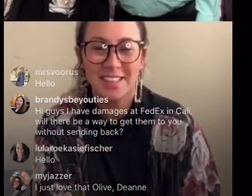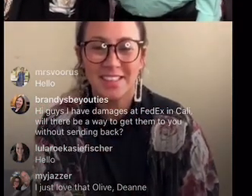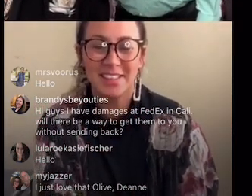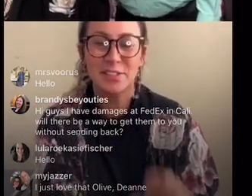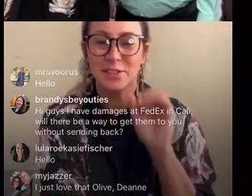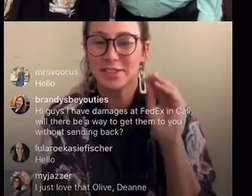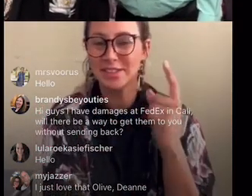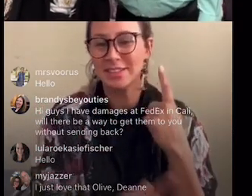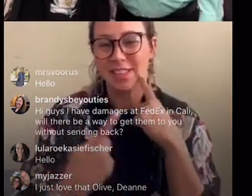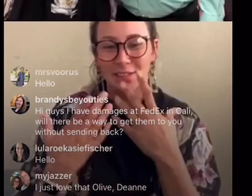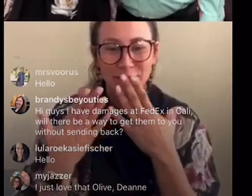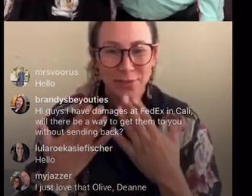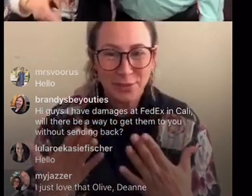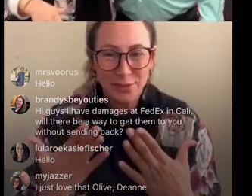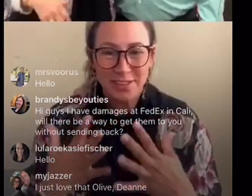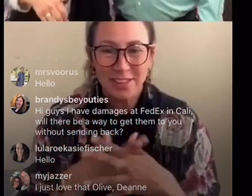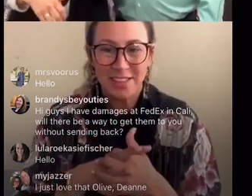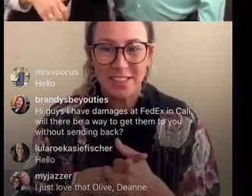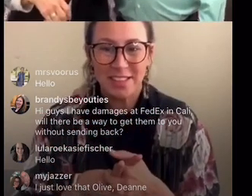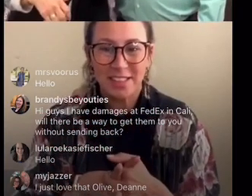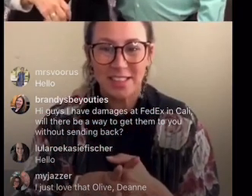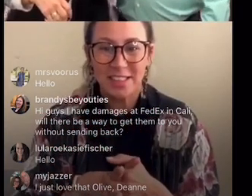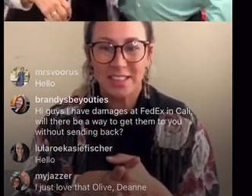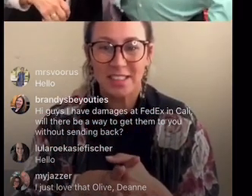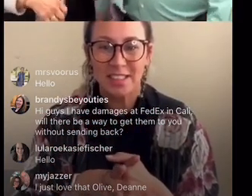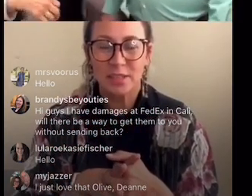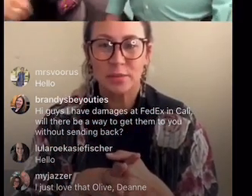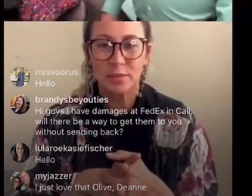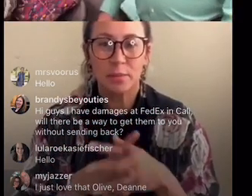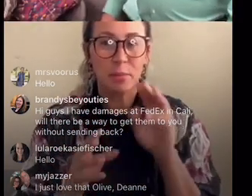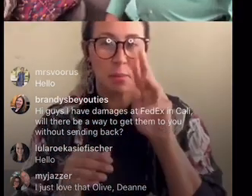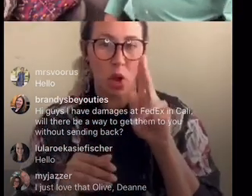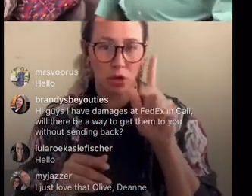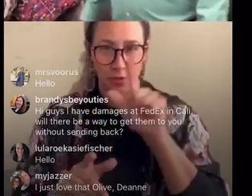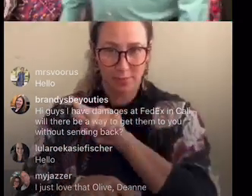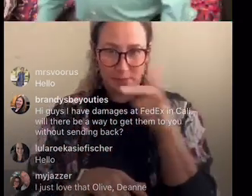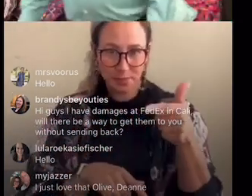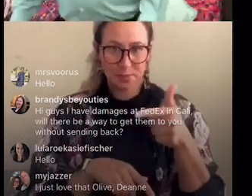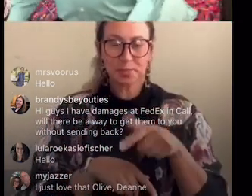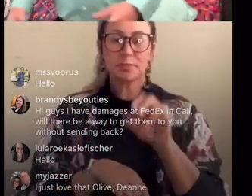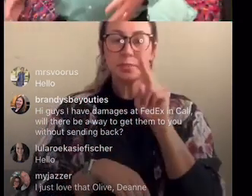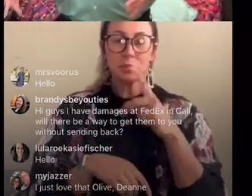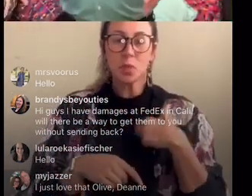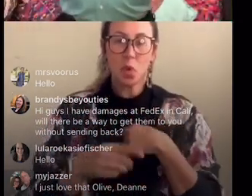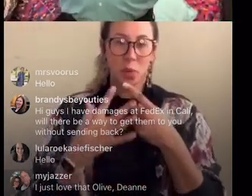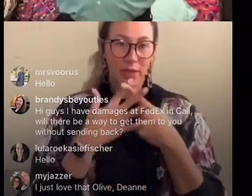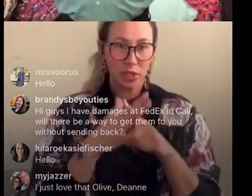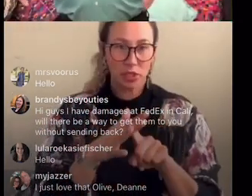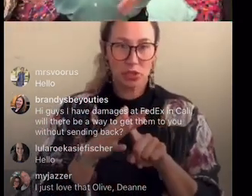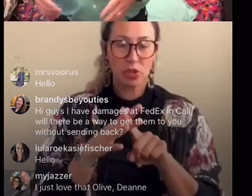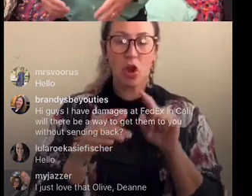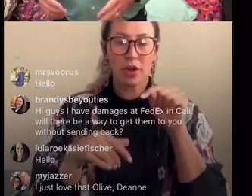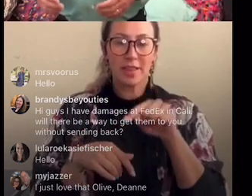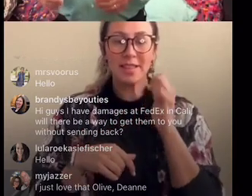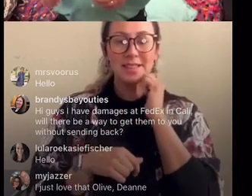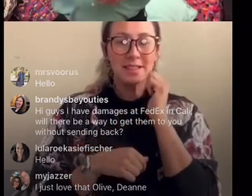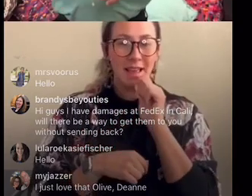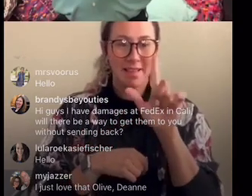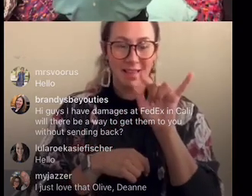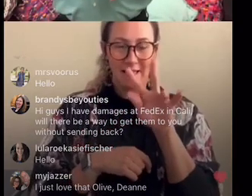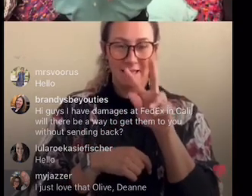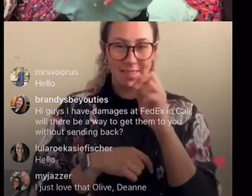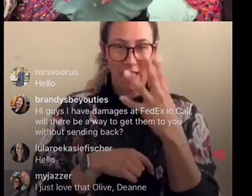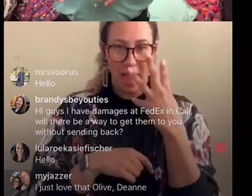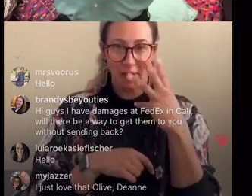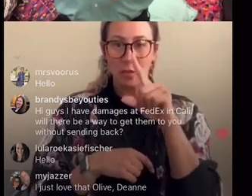sounds good. Okay, go for it. So, Mark, you're up. Okay. All right. So we started this daily live